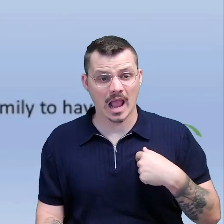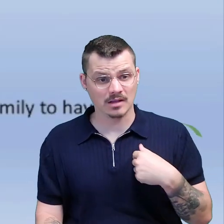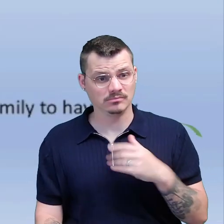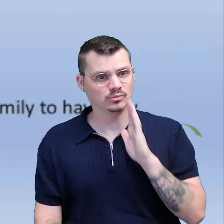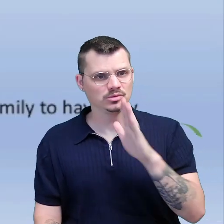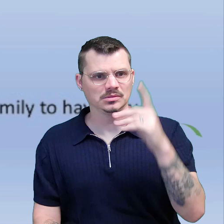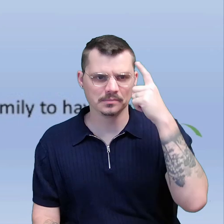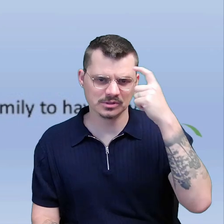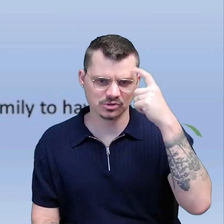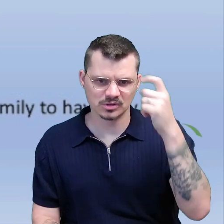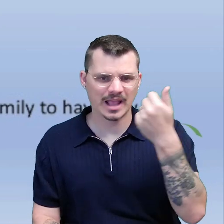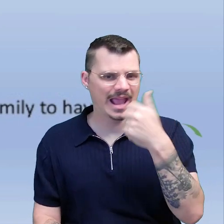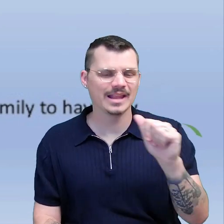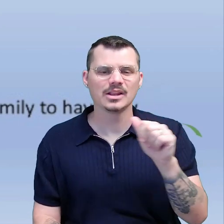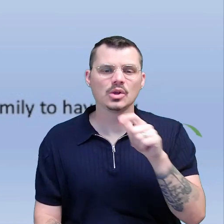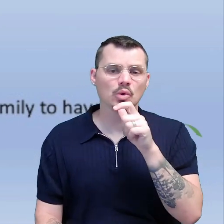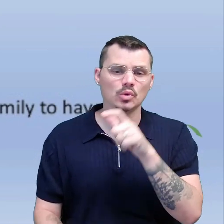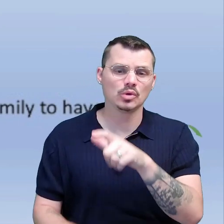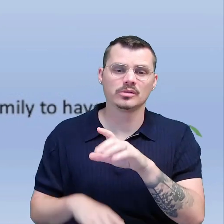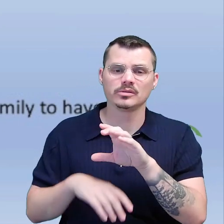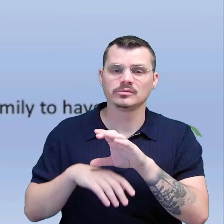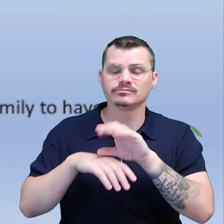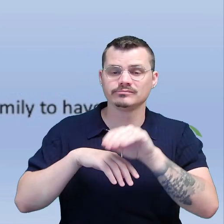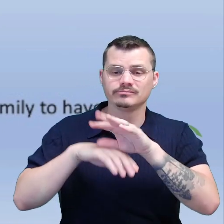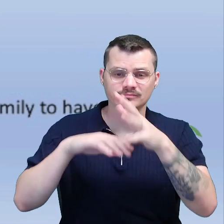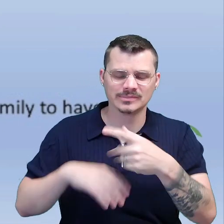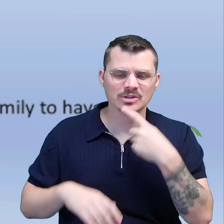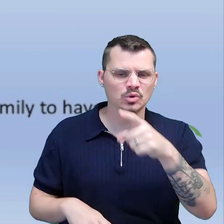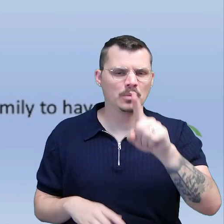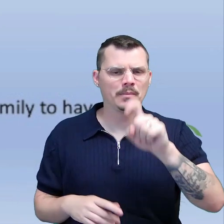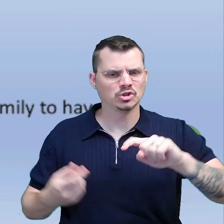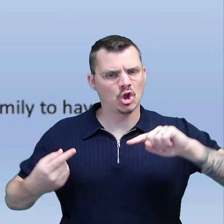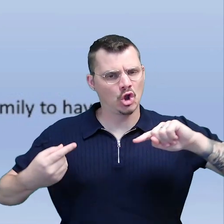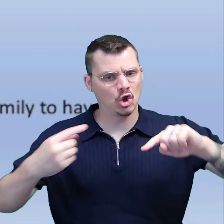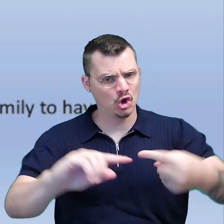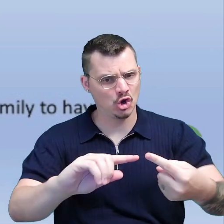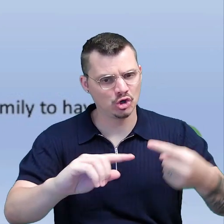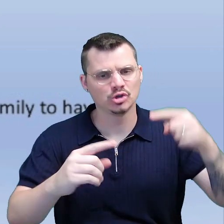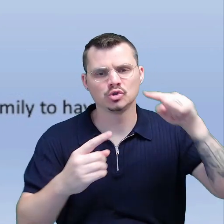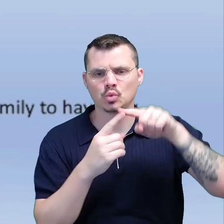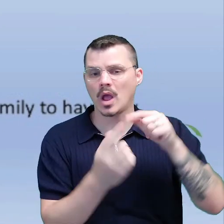very suspicious of any consultant that says you got to hurt the person to help them.